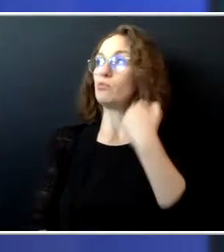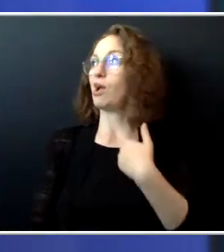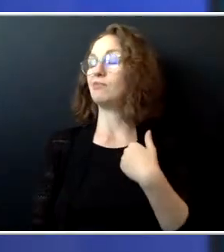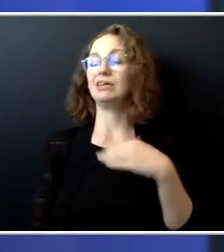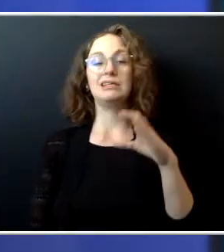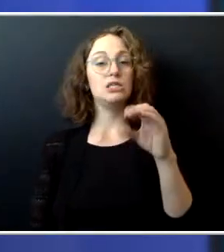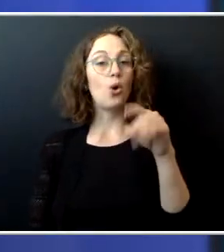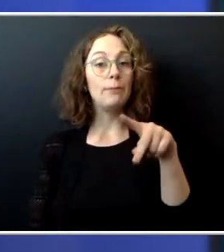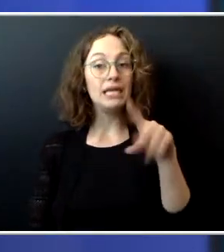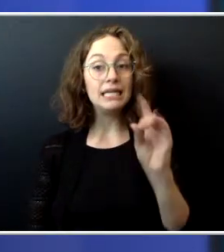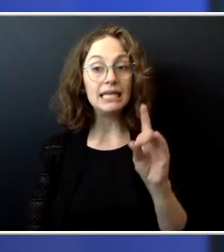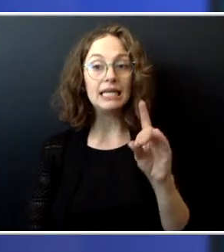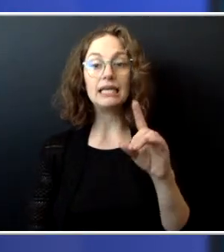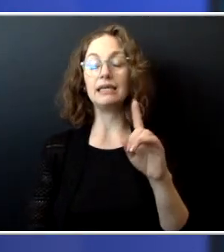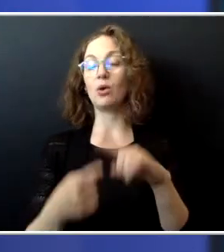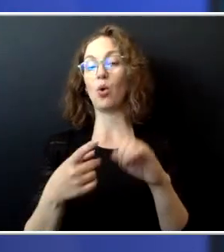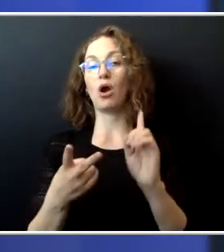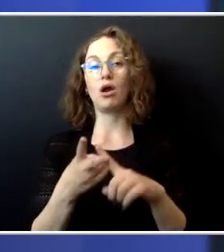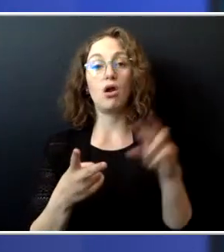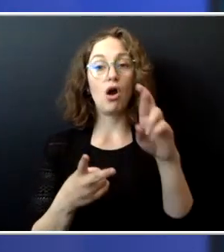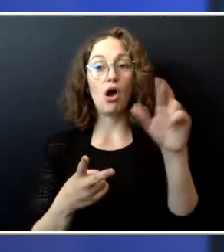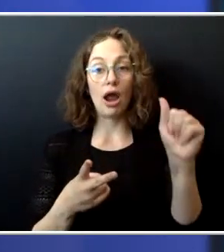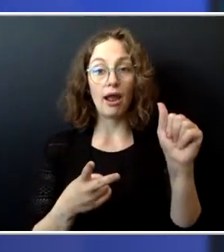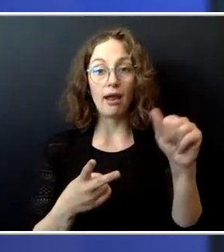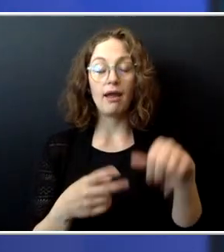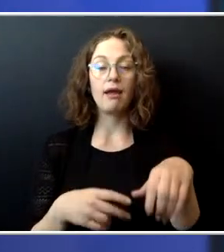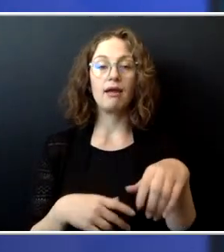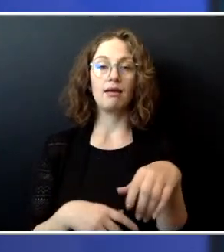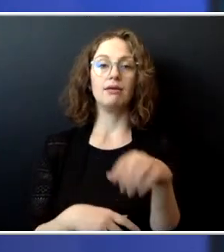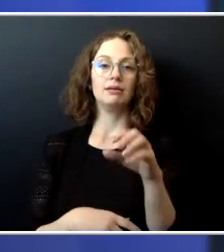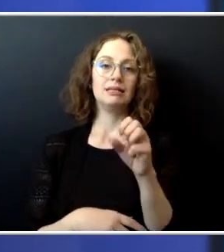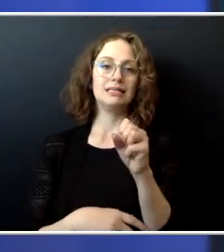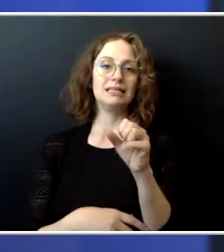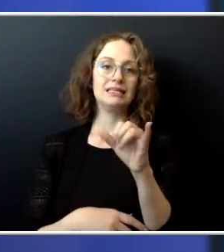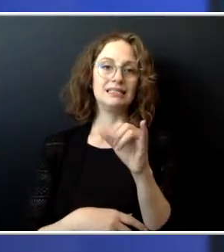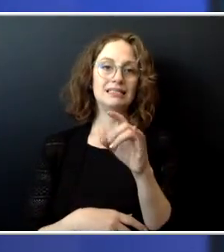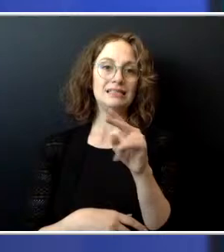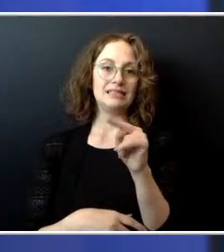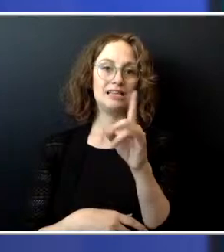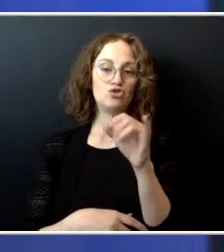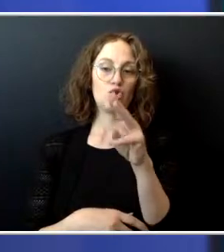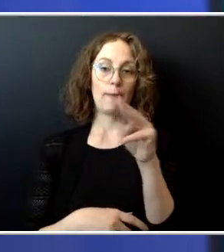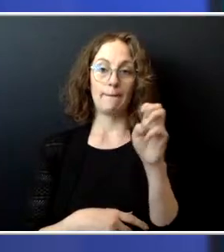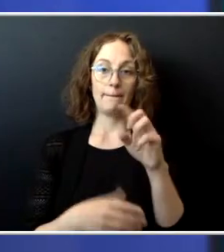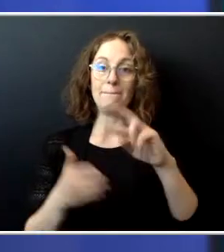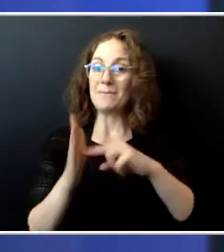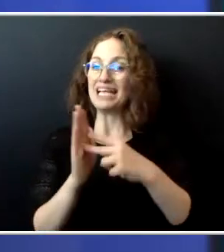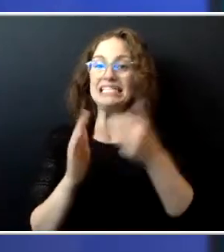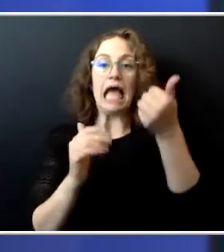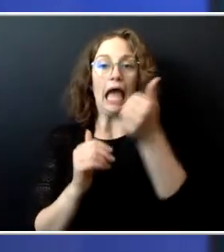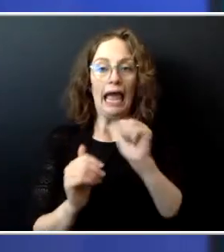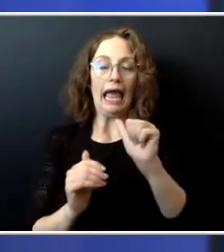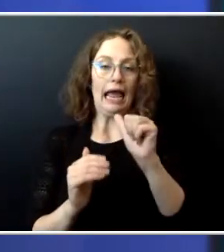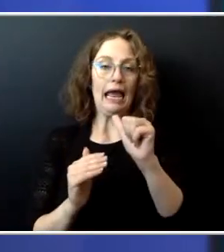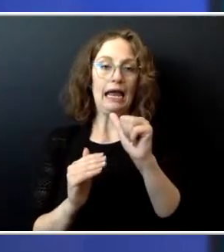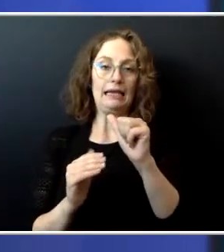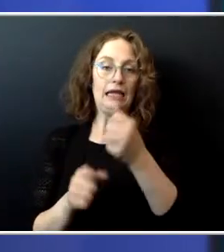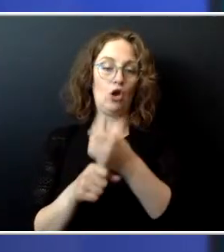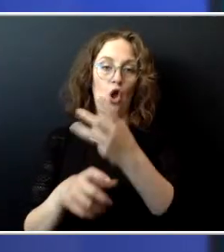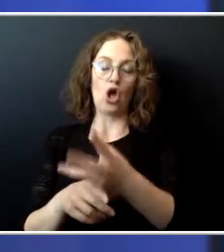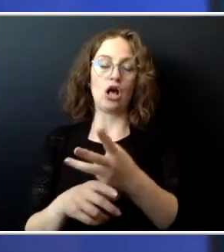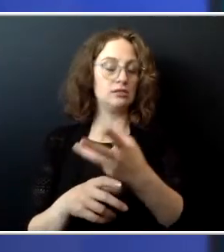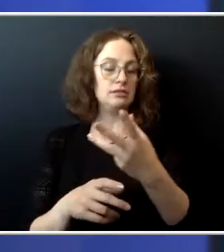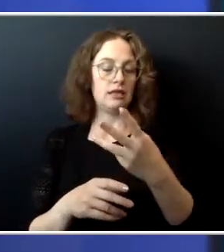So syndrome means any cause of excess cortisol in your body. It could be from outside, it could be from inside, but the